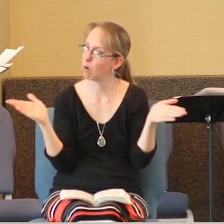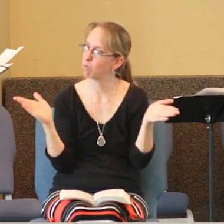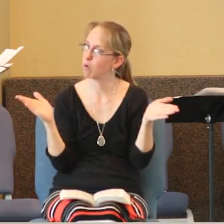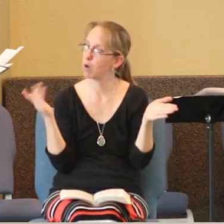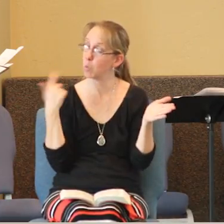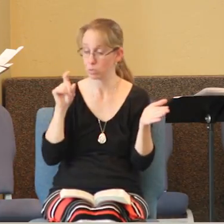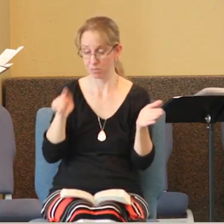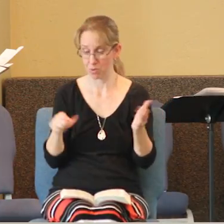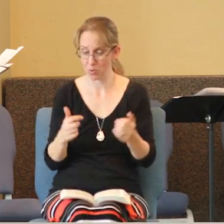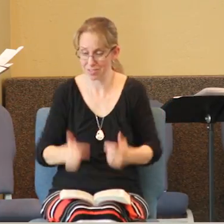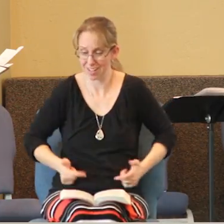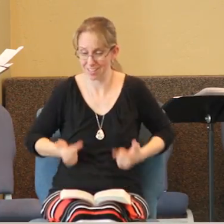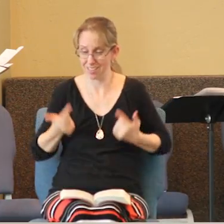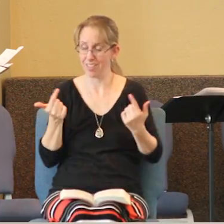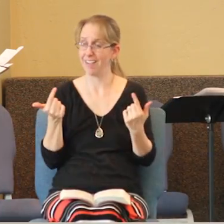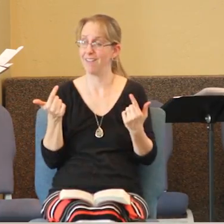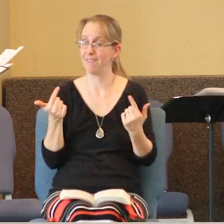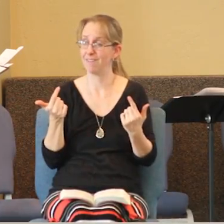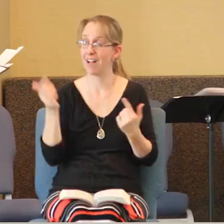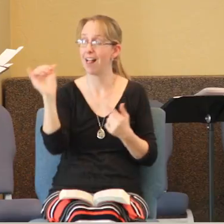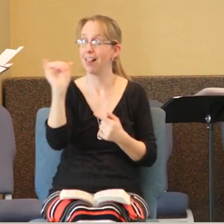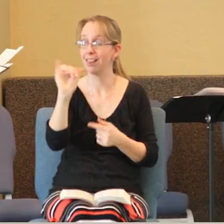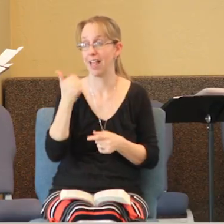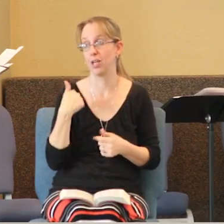live like we're light.